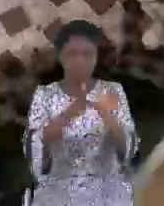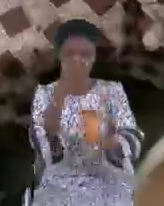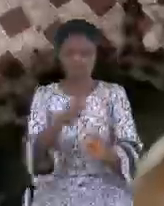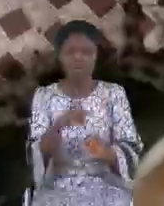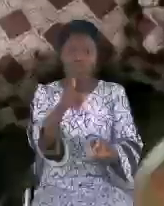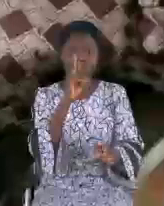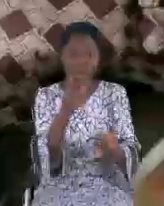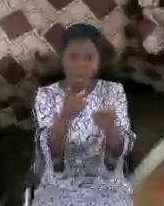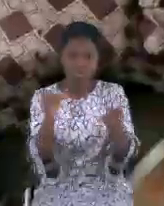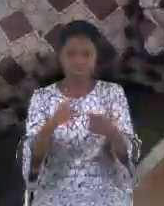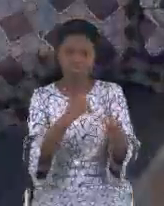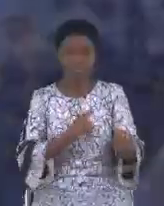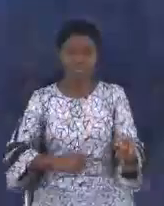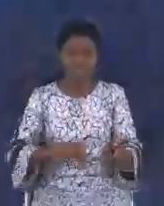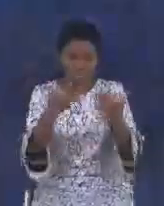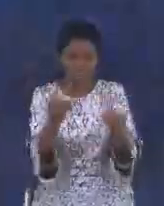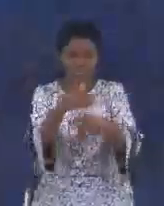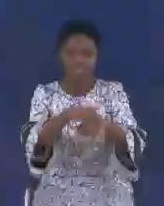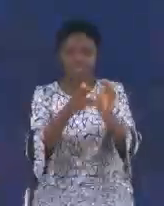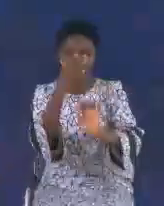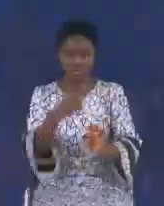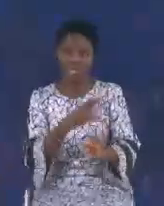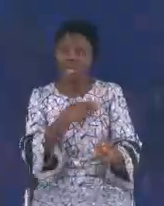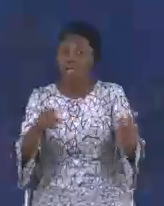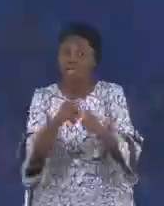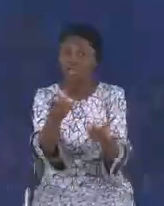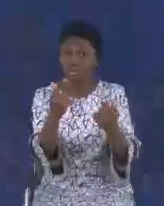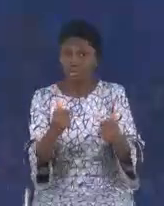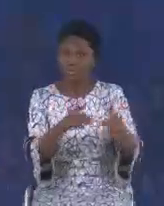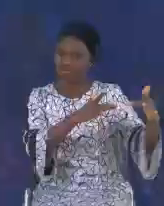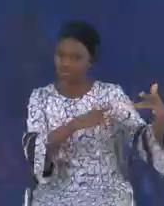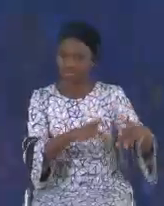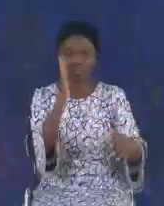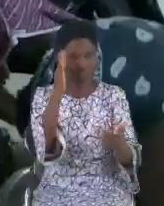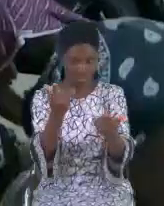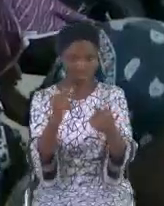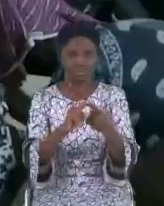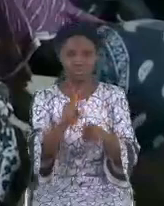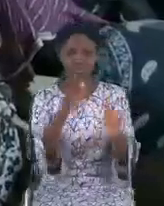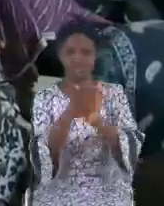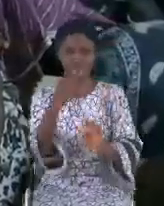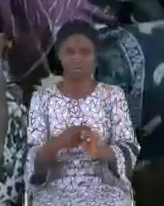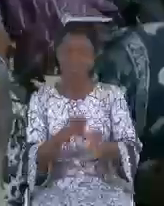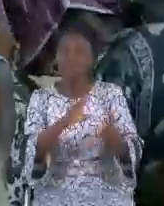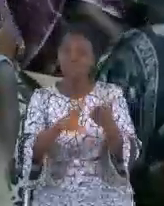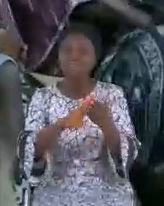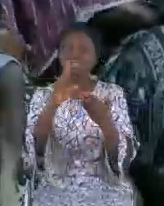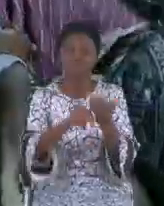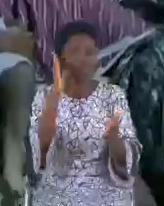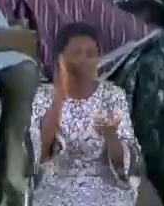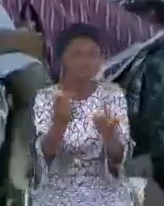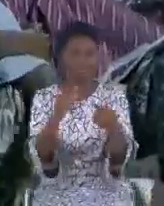the Lord tonight. And as you come, mercy will come to you. Forgiveness will come to